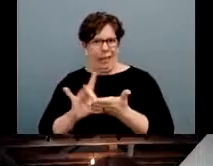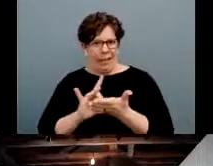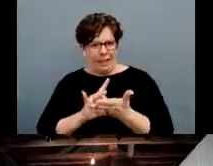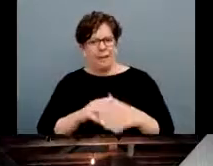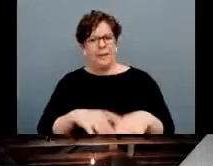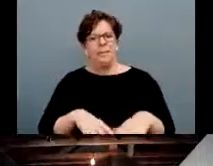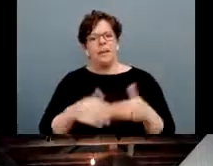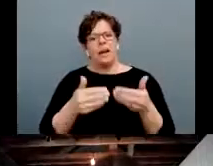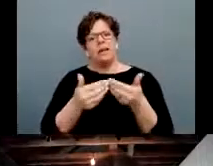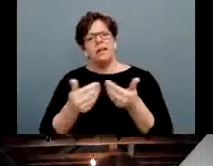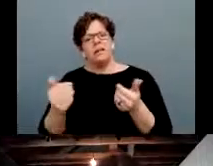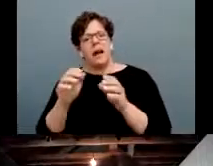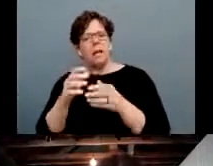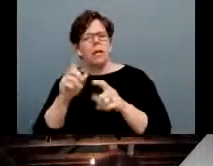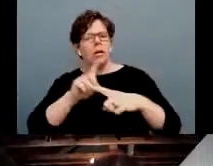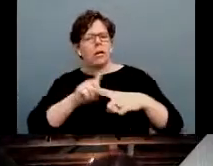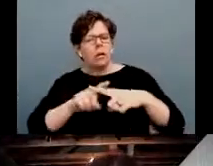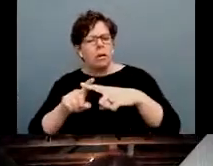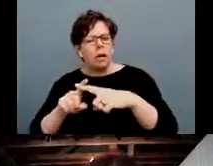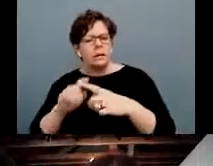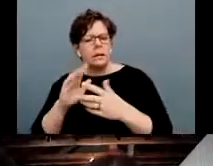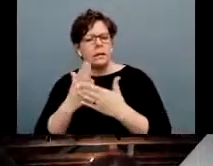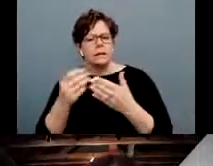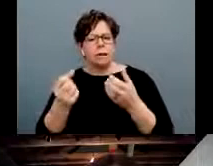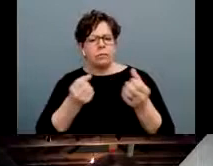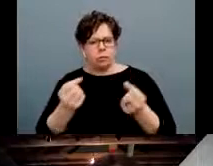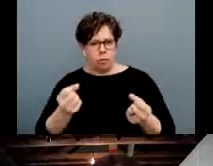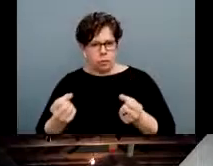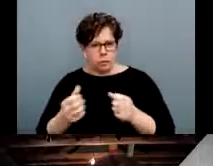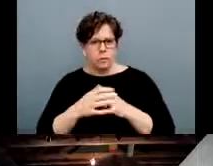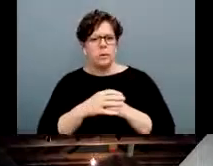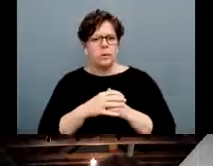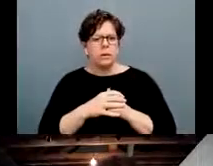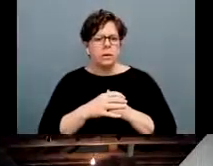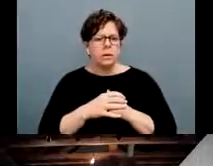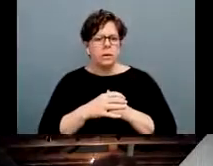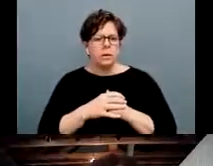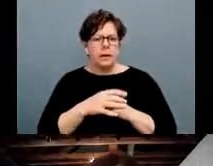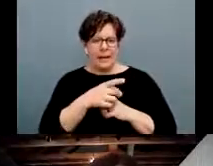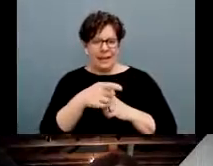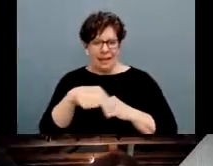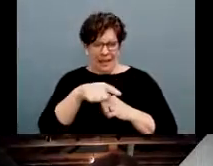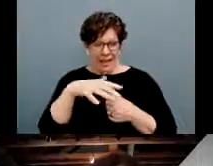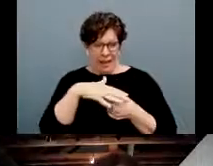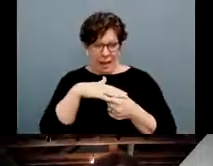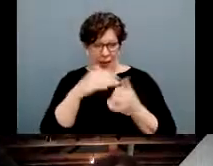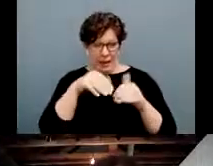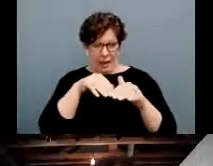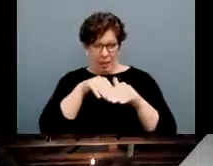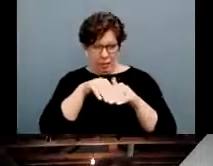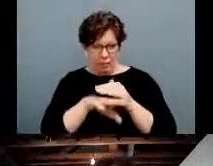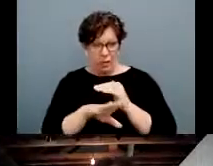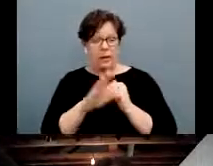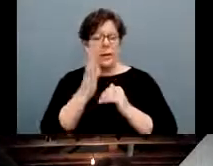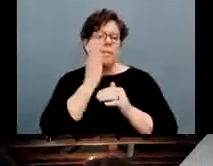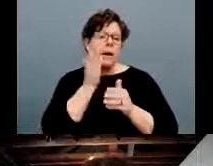and there's some drawers that are just visible on the right. So this would have been the bedroom area that we're entering. The family